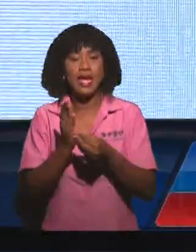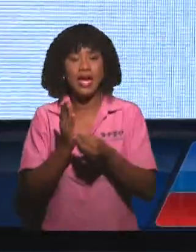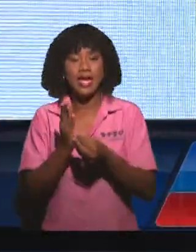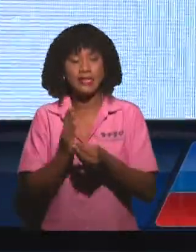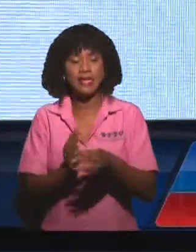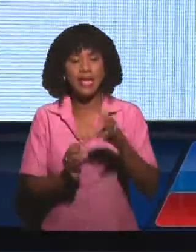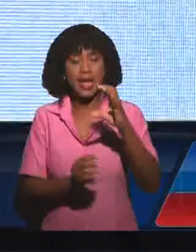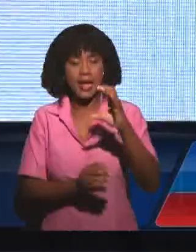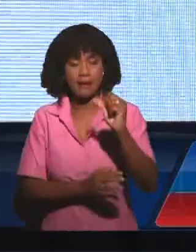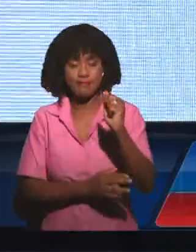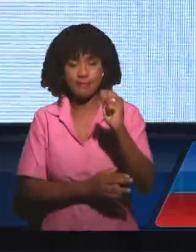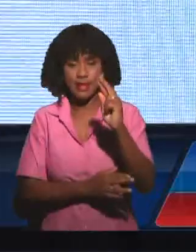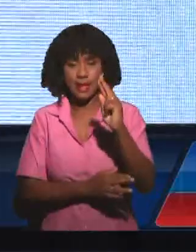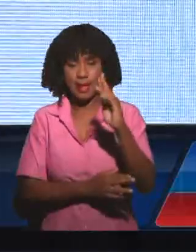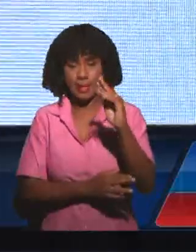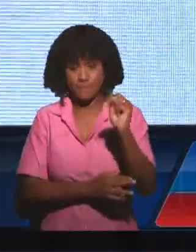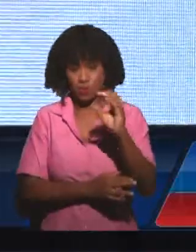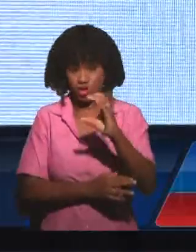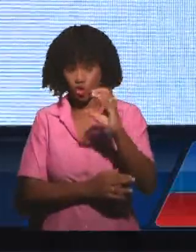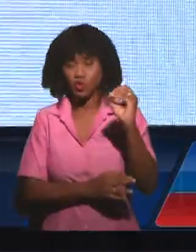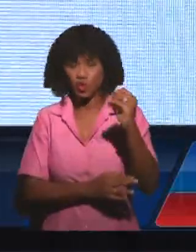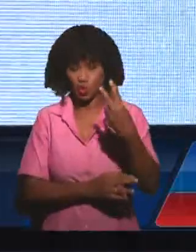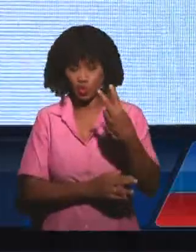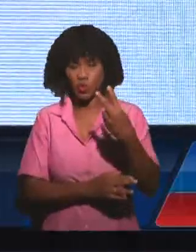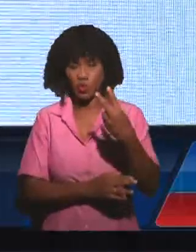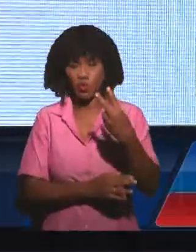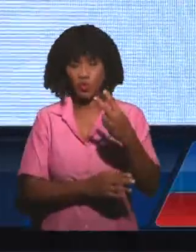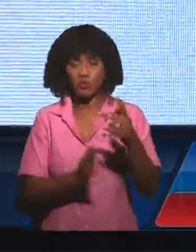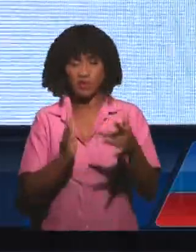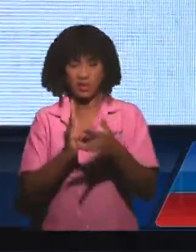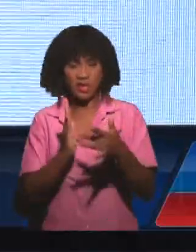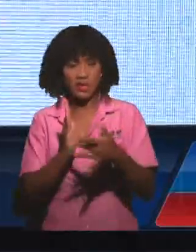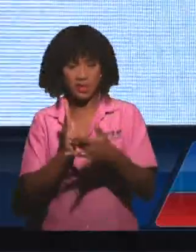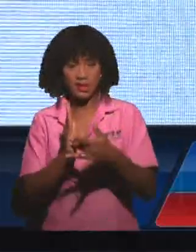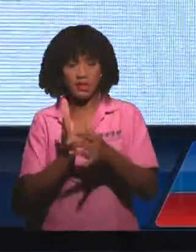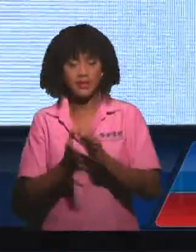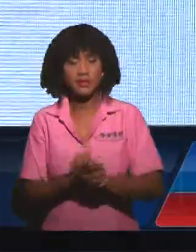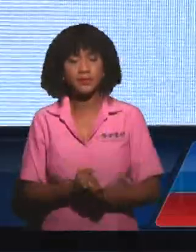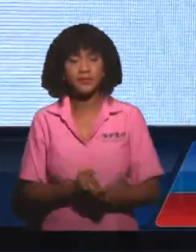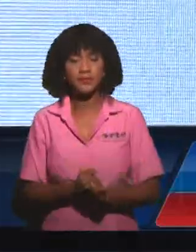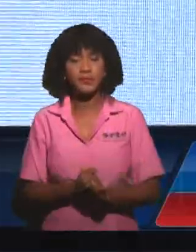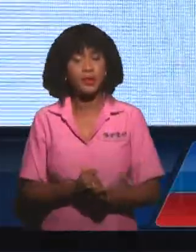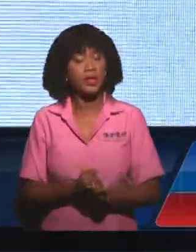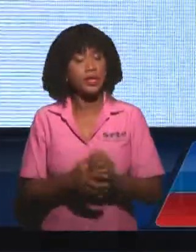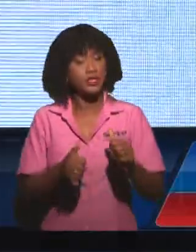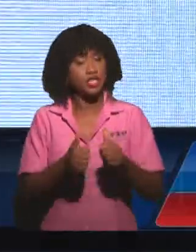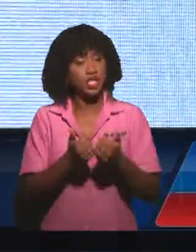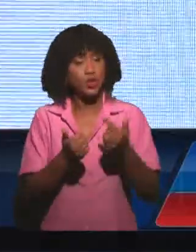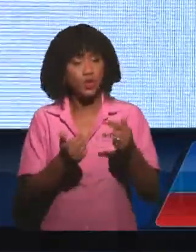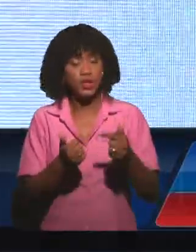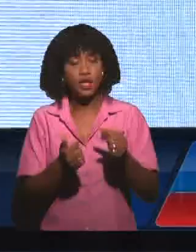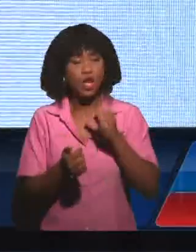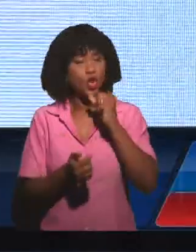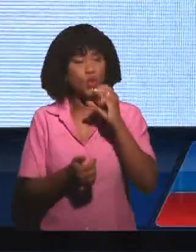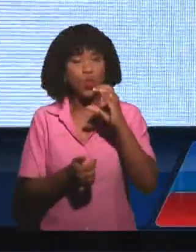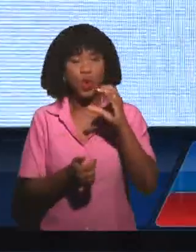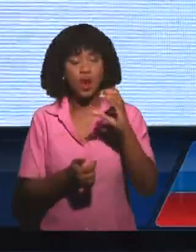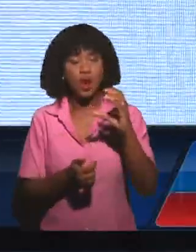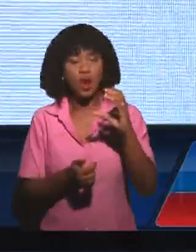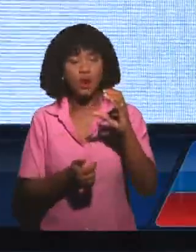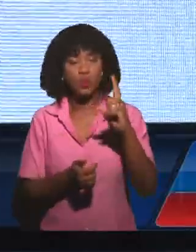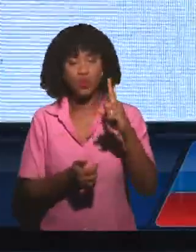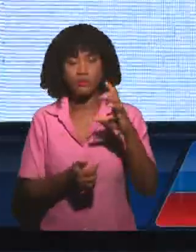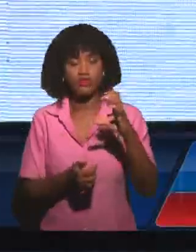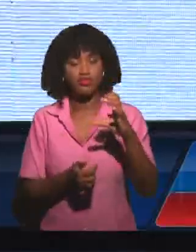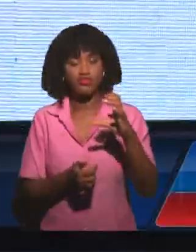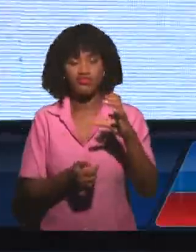carbon capture storage technology. Now, the issue with this is that it's not 100%